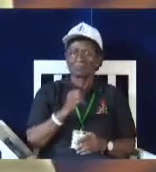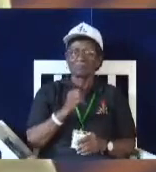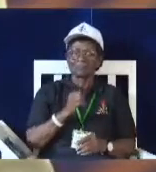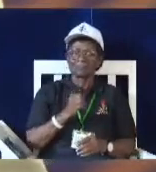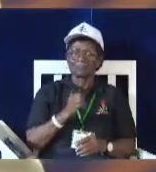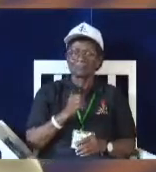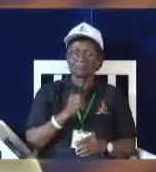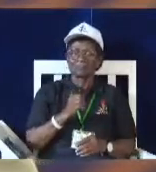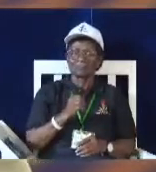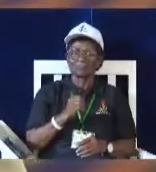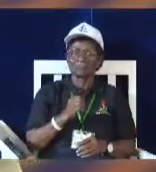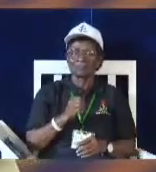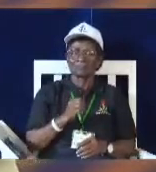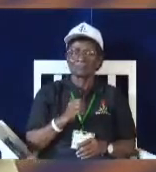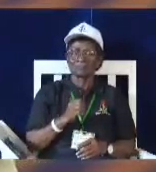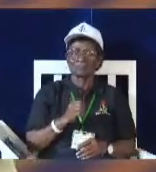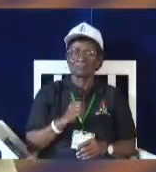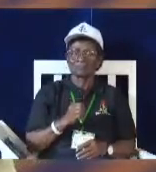when a messenger came